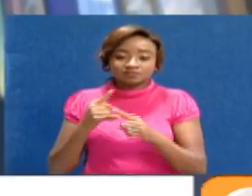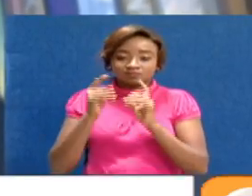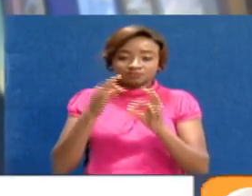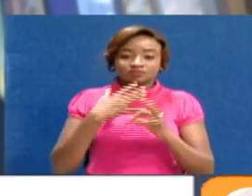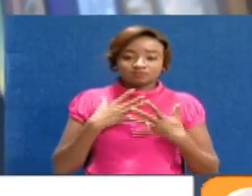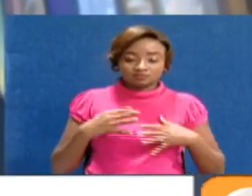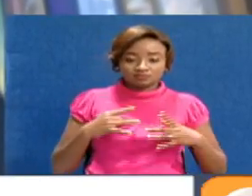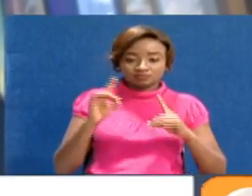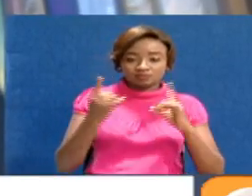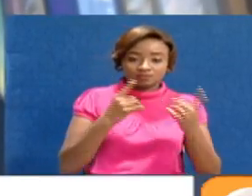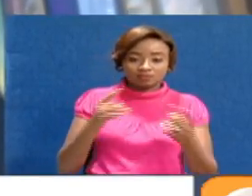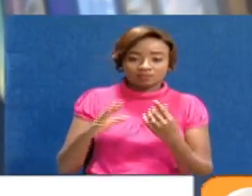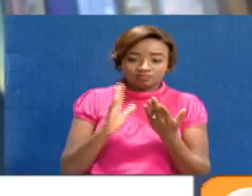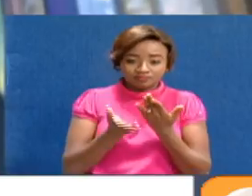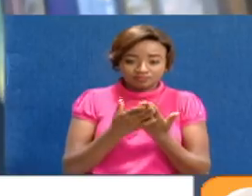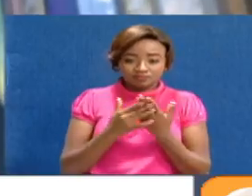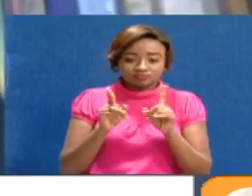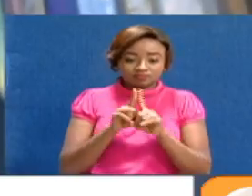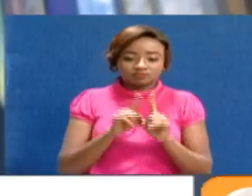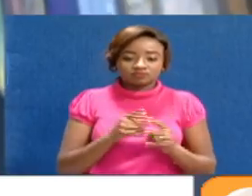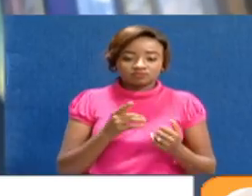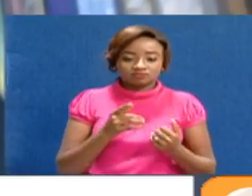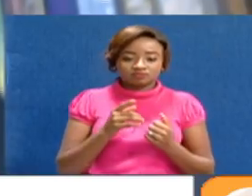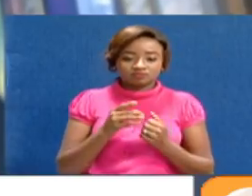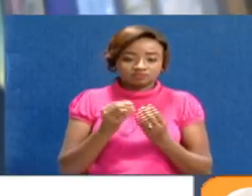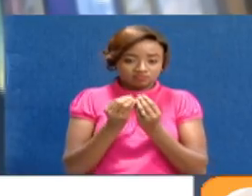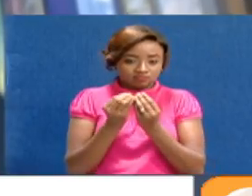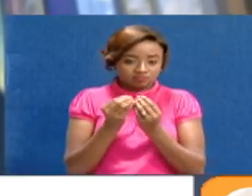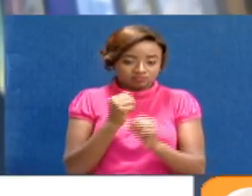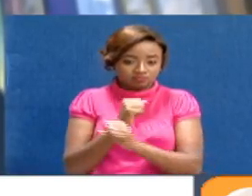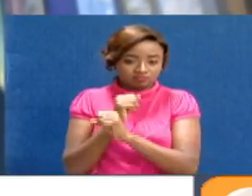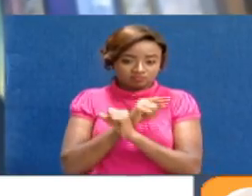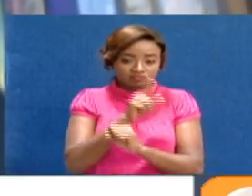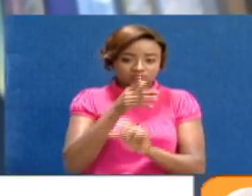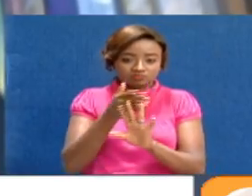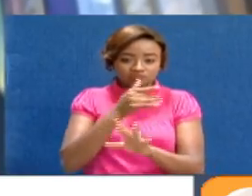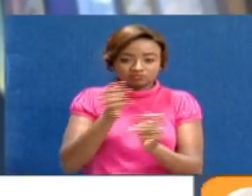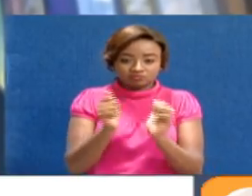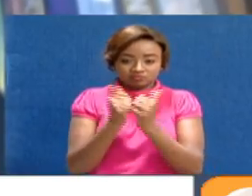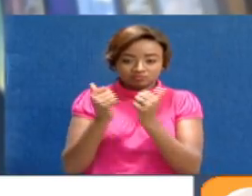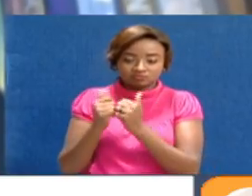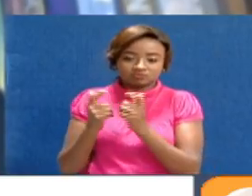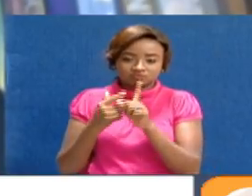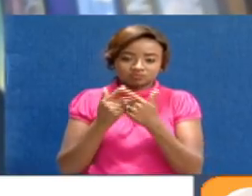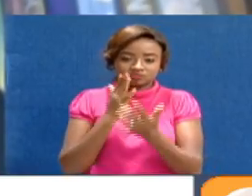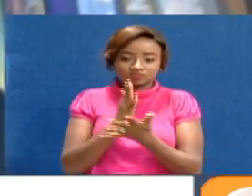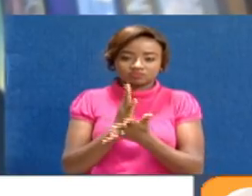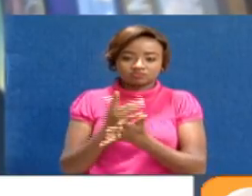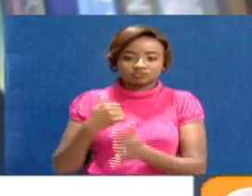to come forth with corruption and be able to nip it at the bud before it even happens, we really then must, you know,